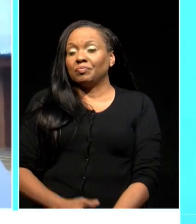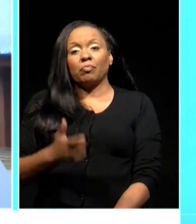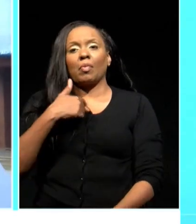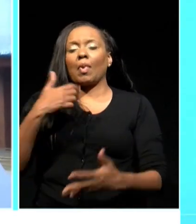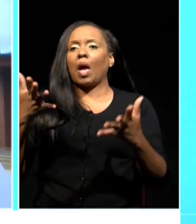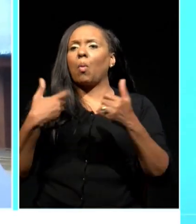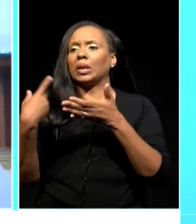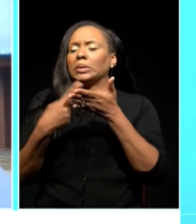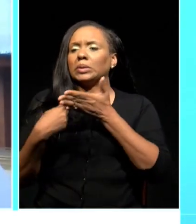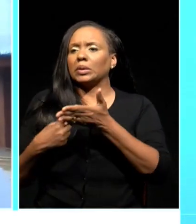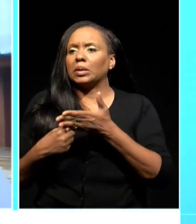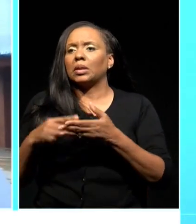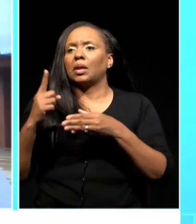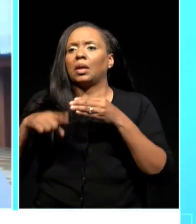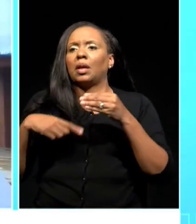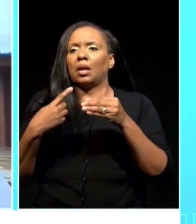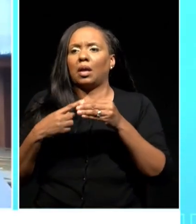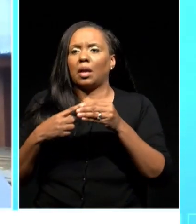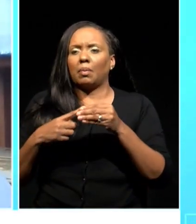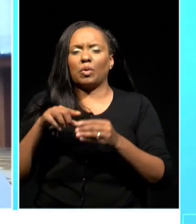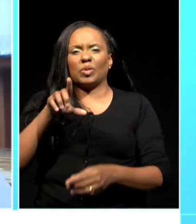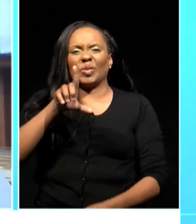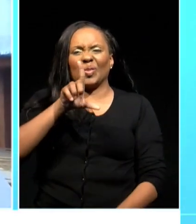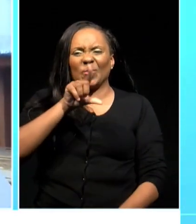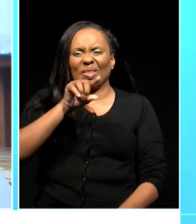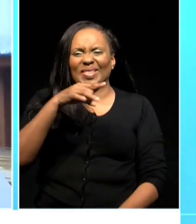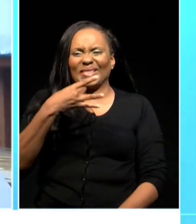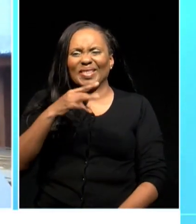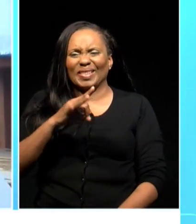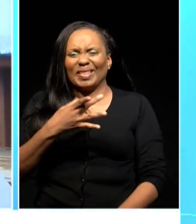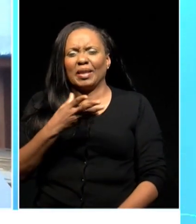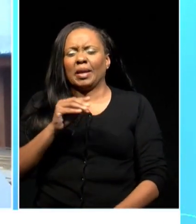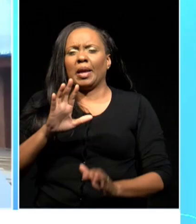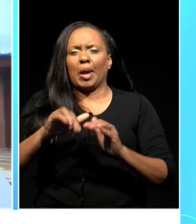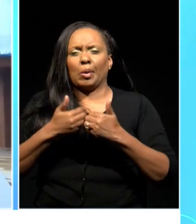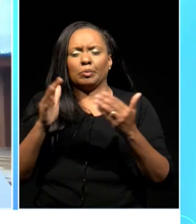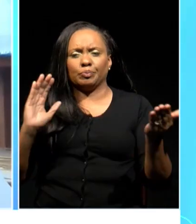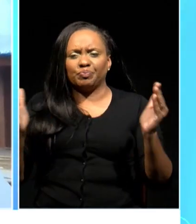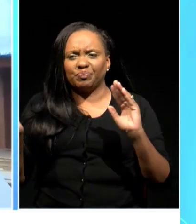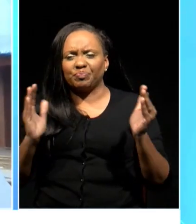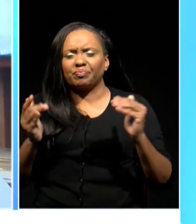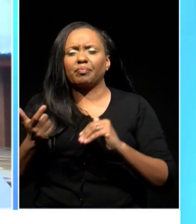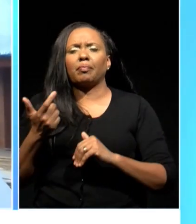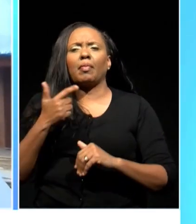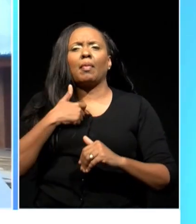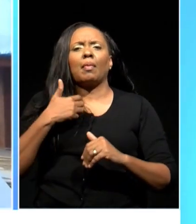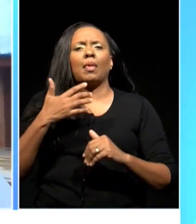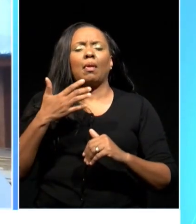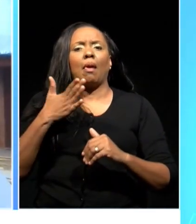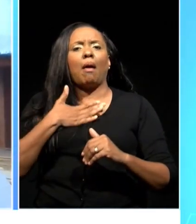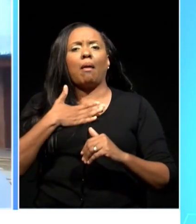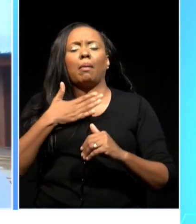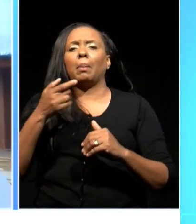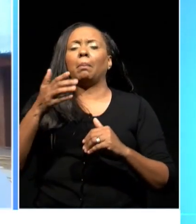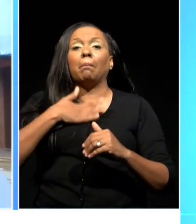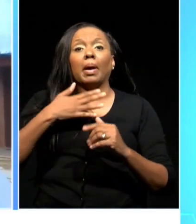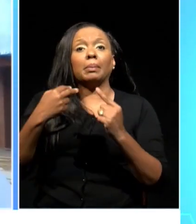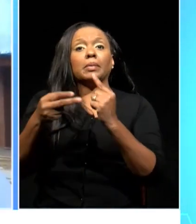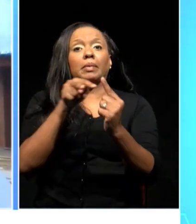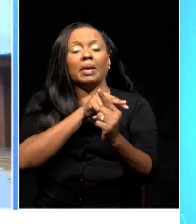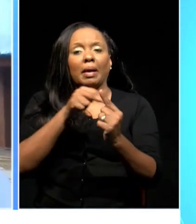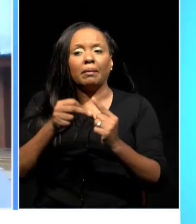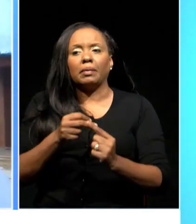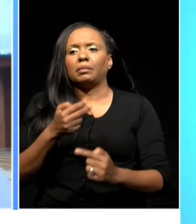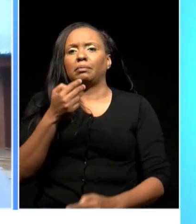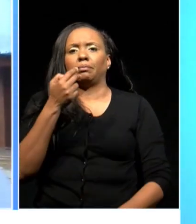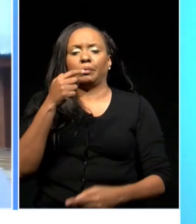In relation to being an outlier, that comes from looking at it in two ways. Uh, if you look at it as an event in